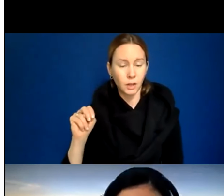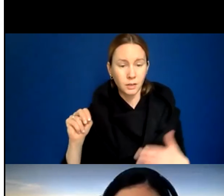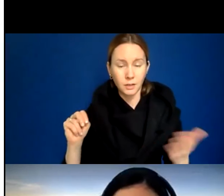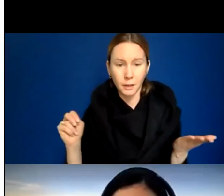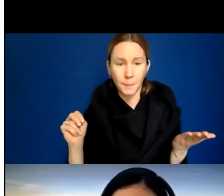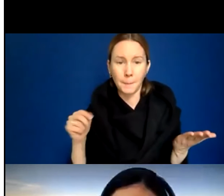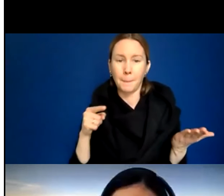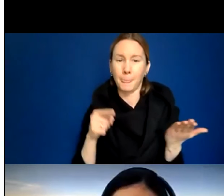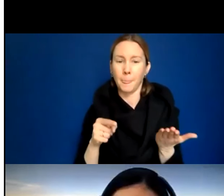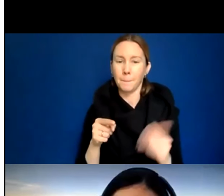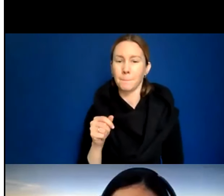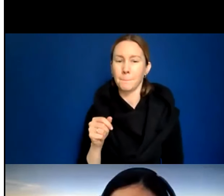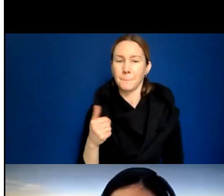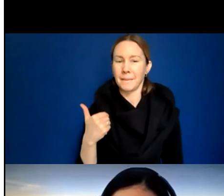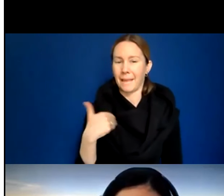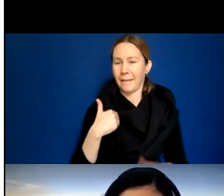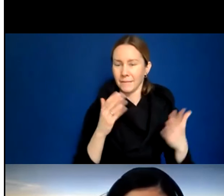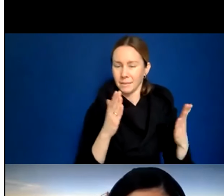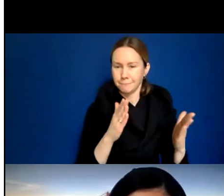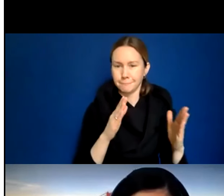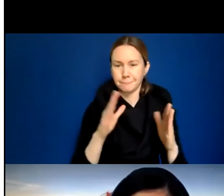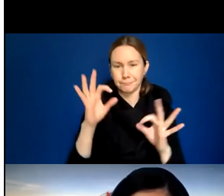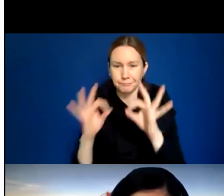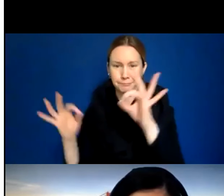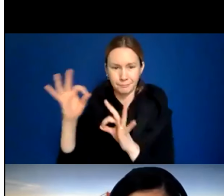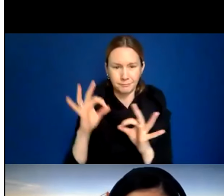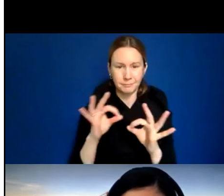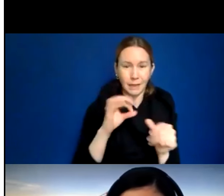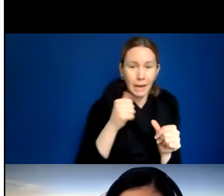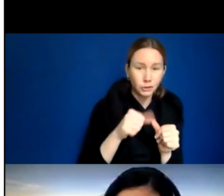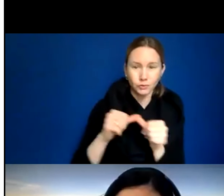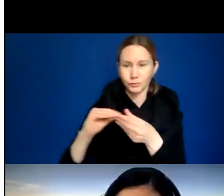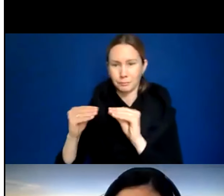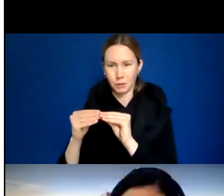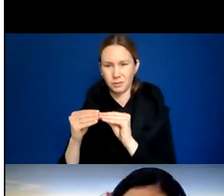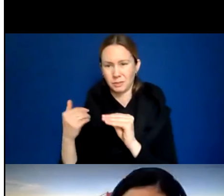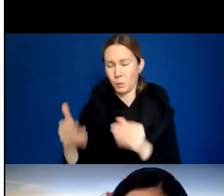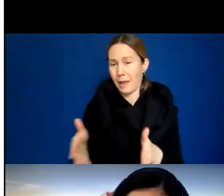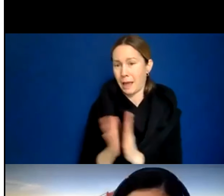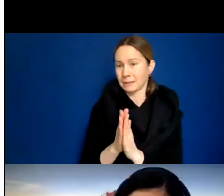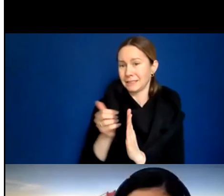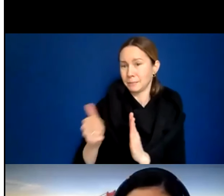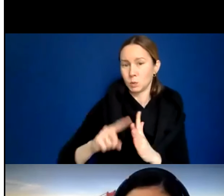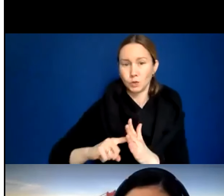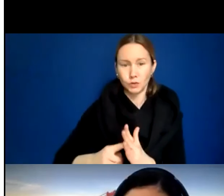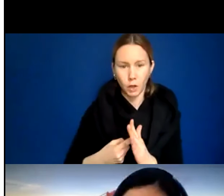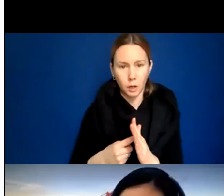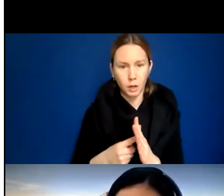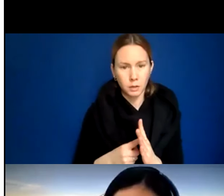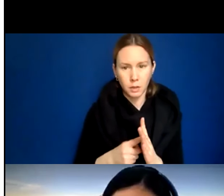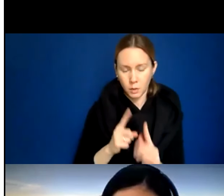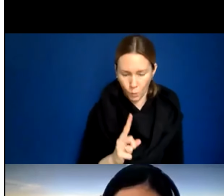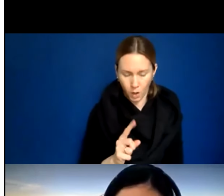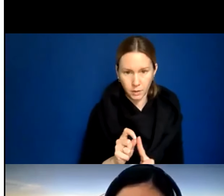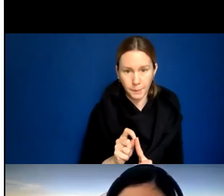have, you know, a set of letters and numbers, and we ask the patient to start at one and then go between letters